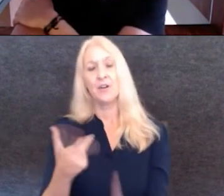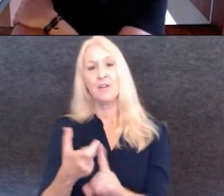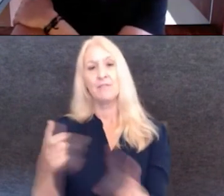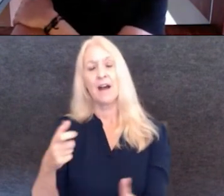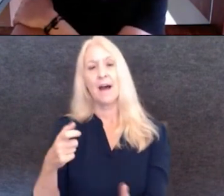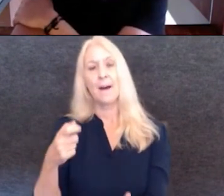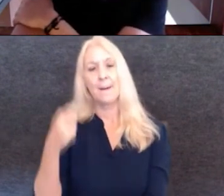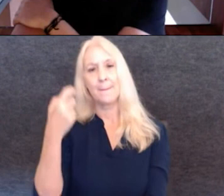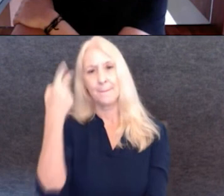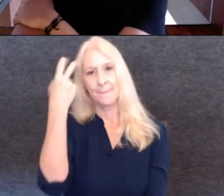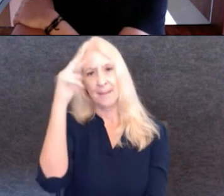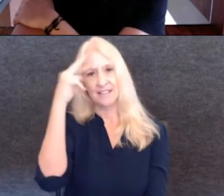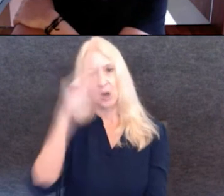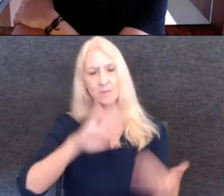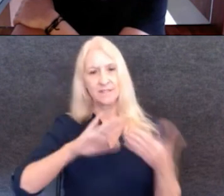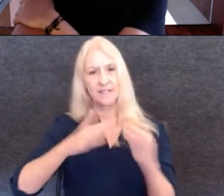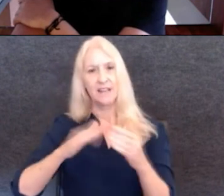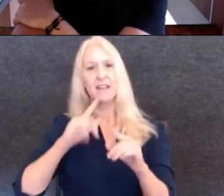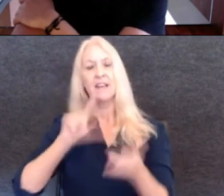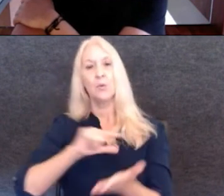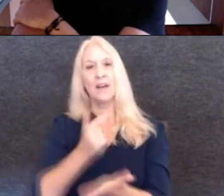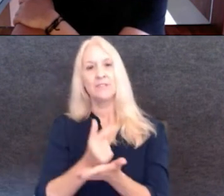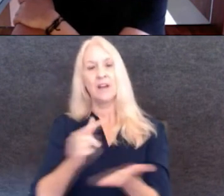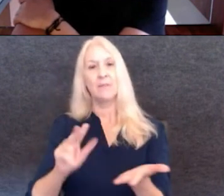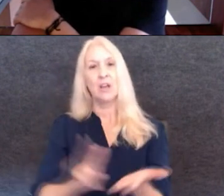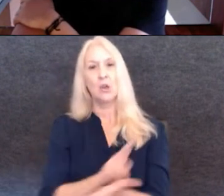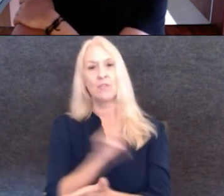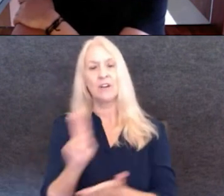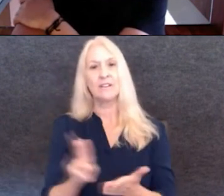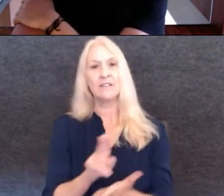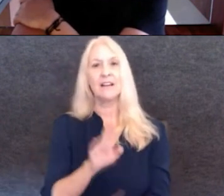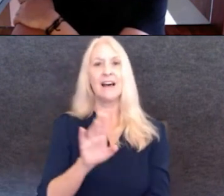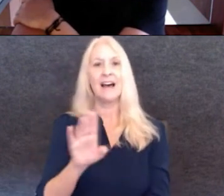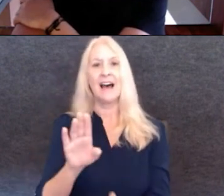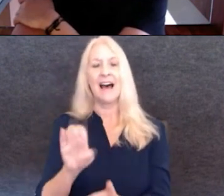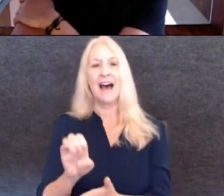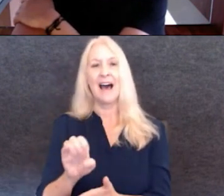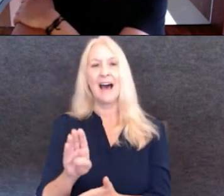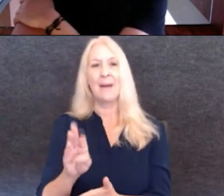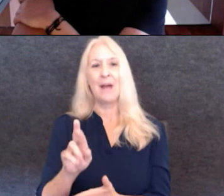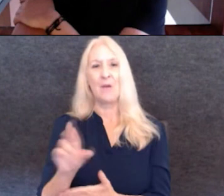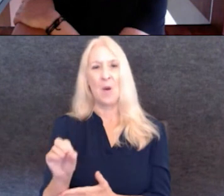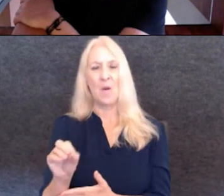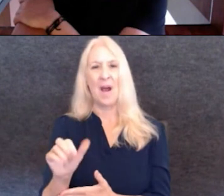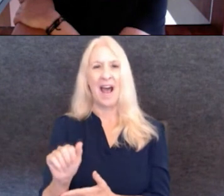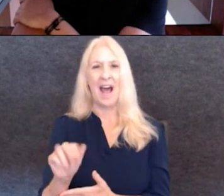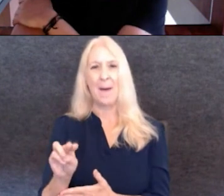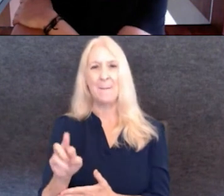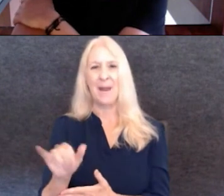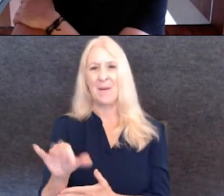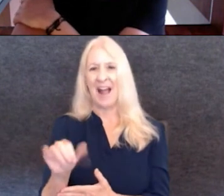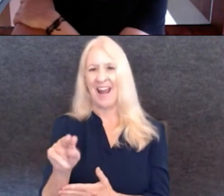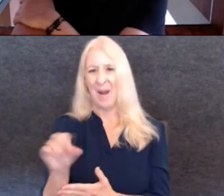Mexico City, and he graduated from the University of Iberoamericano. I'm messing that up, Héctor, and